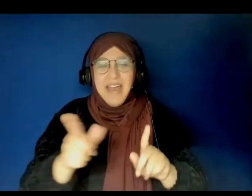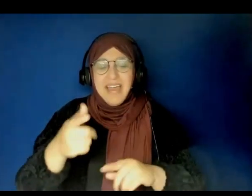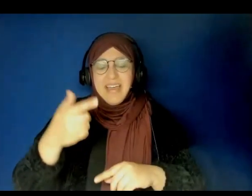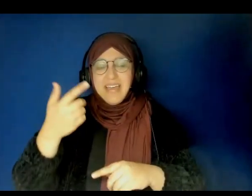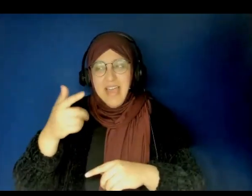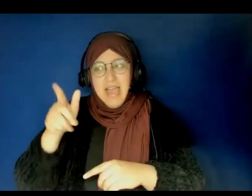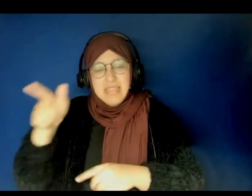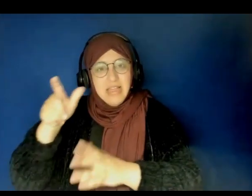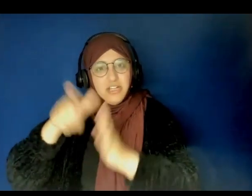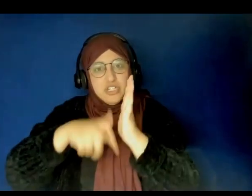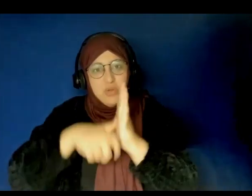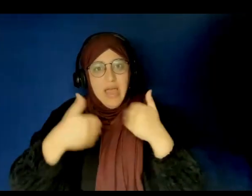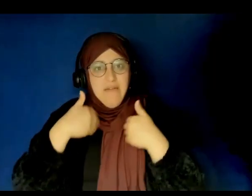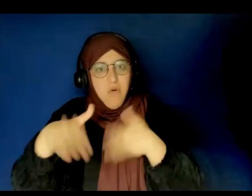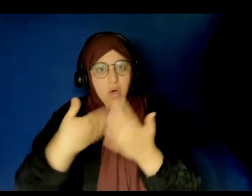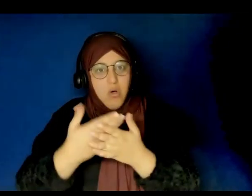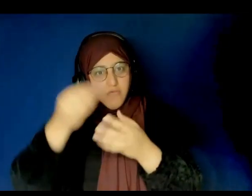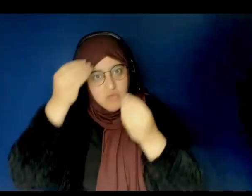some detail.